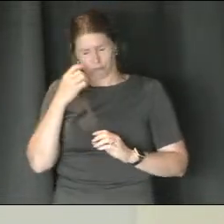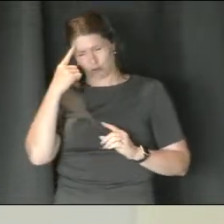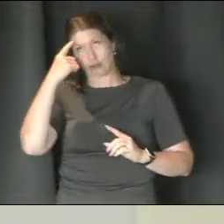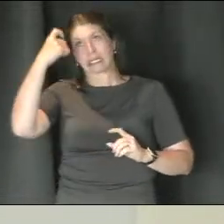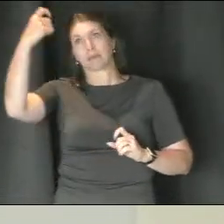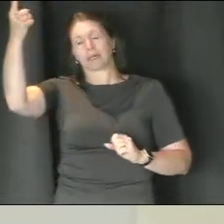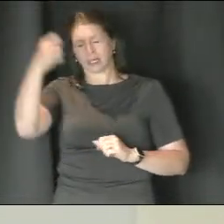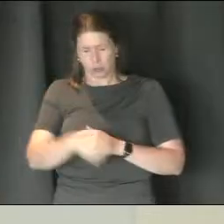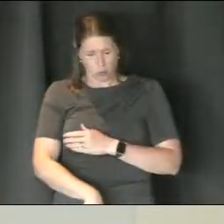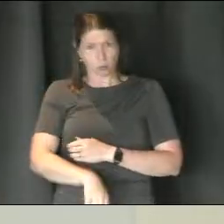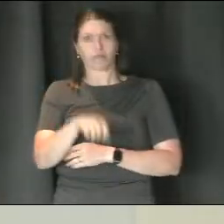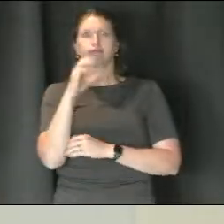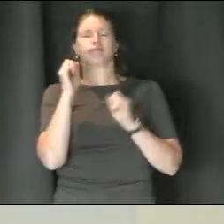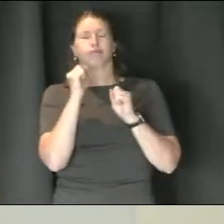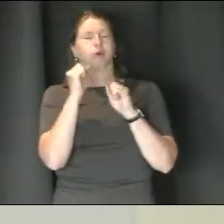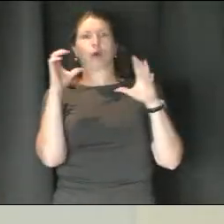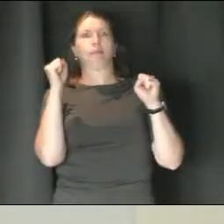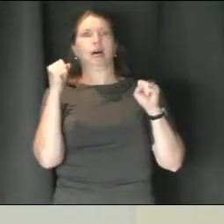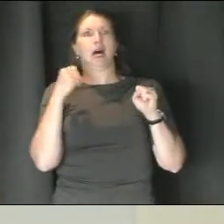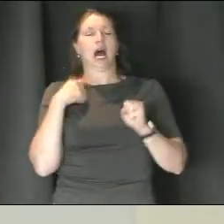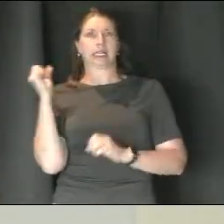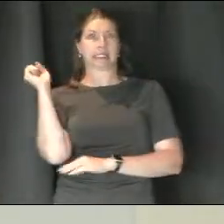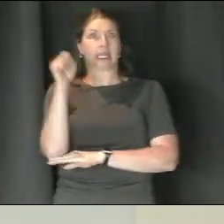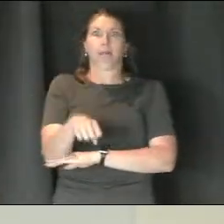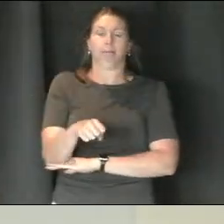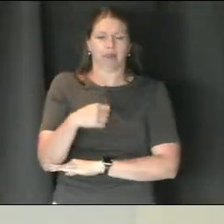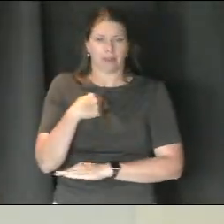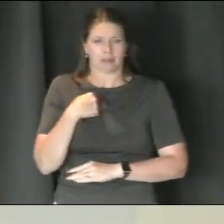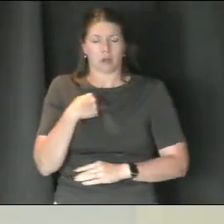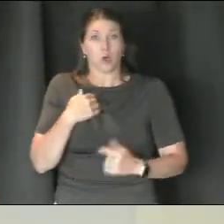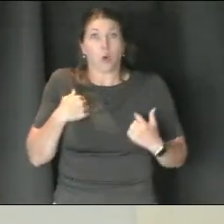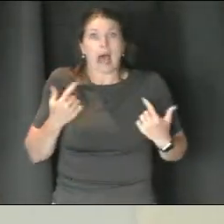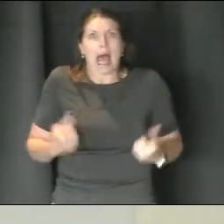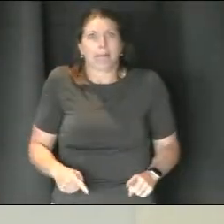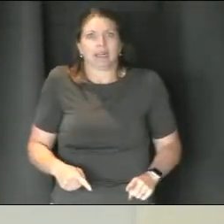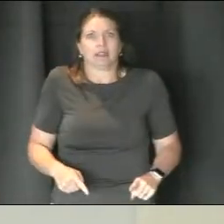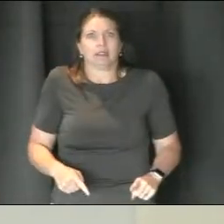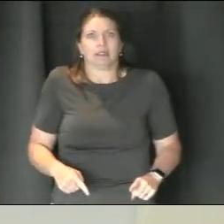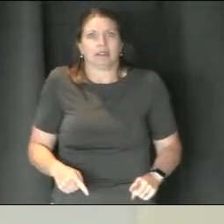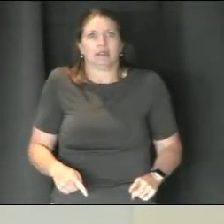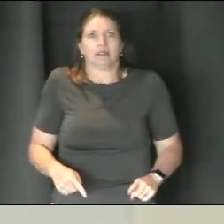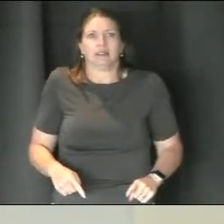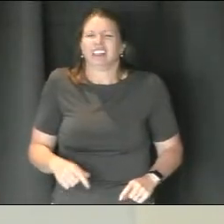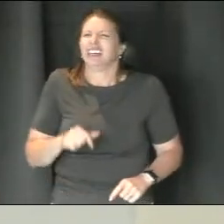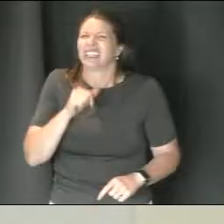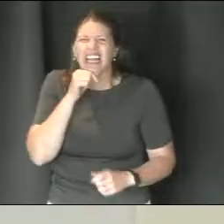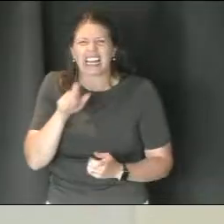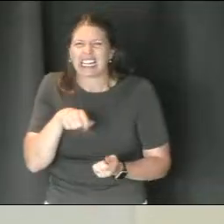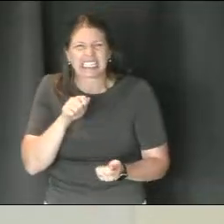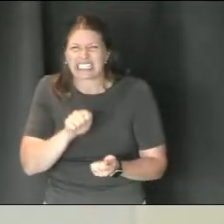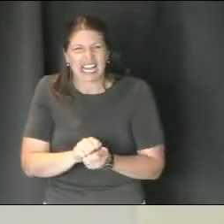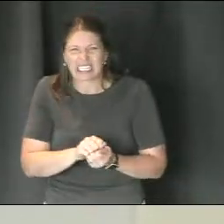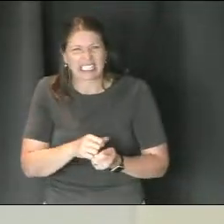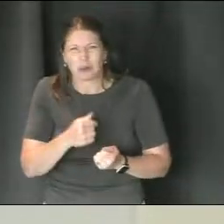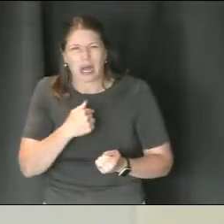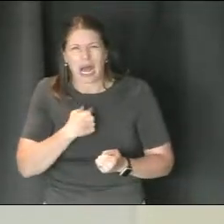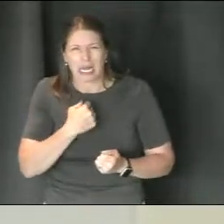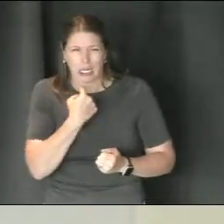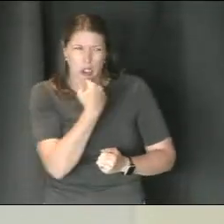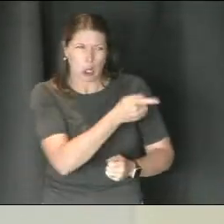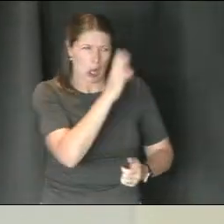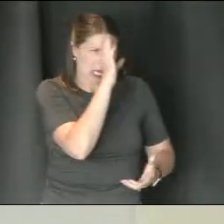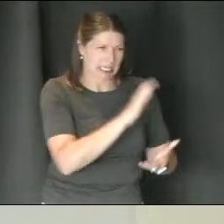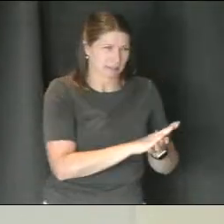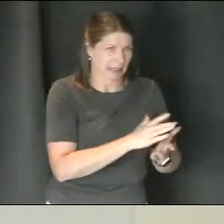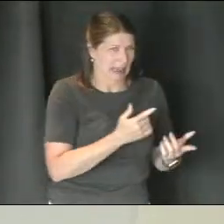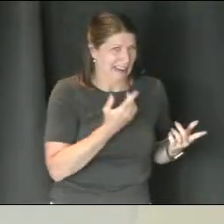said, what have I done? Well, that's not exactly what I said, but, I can't say that word right here. The enormity of